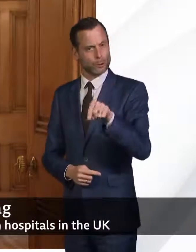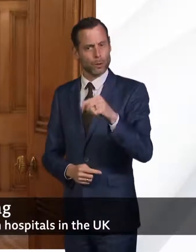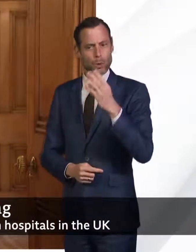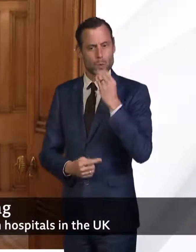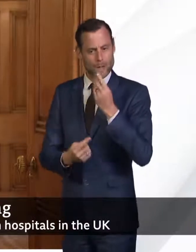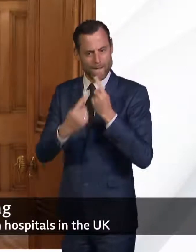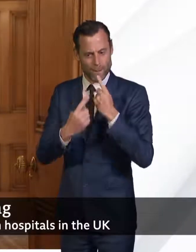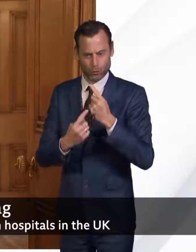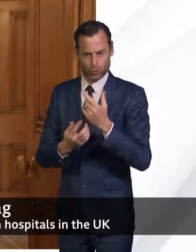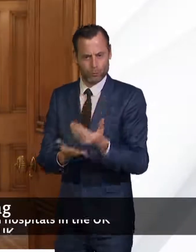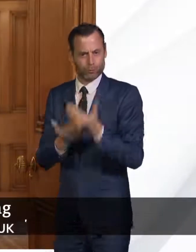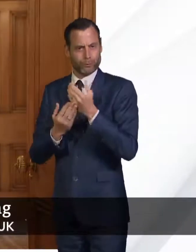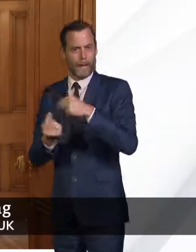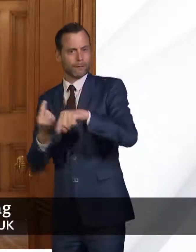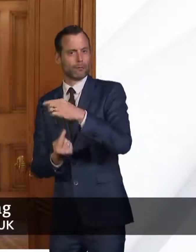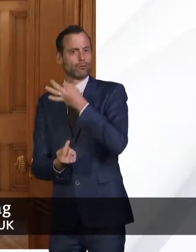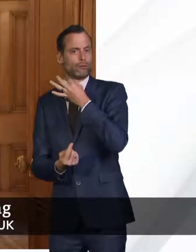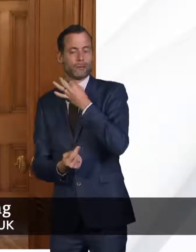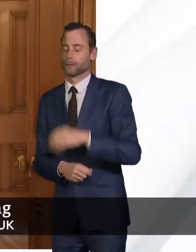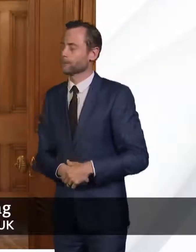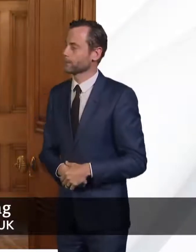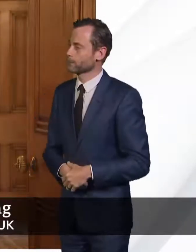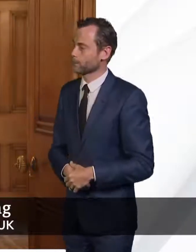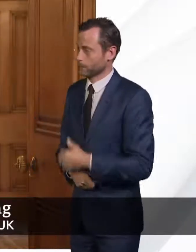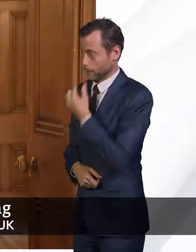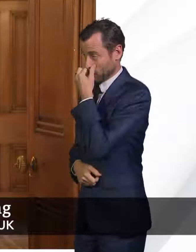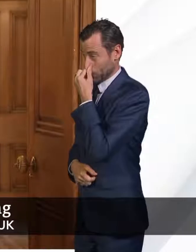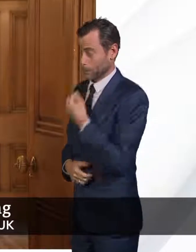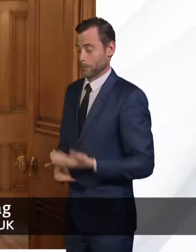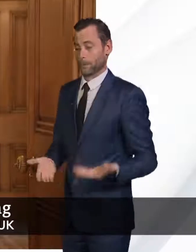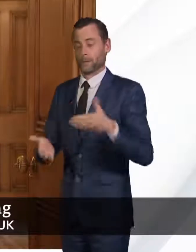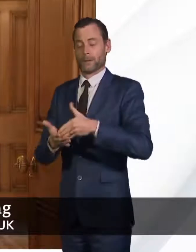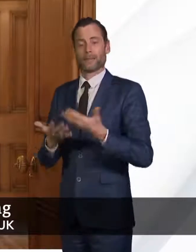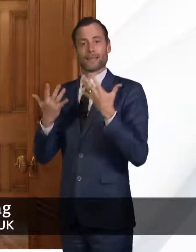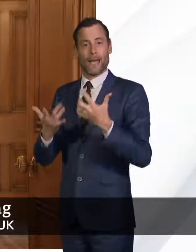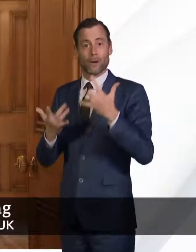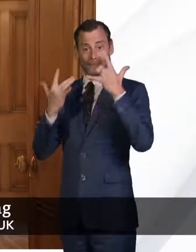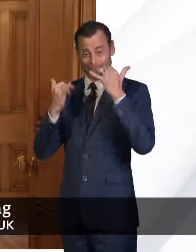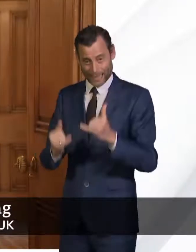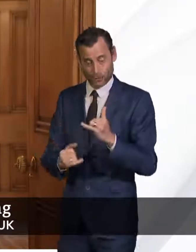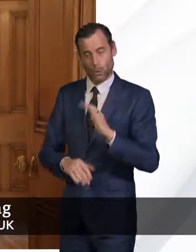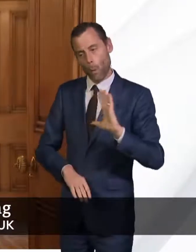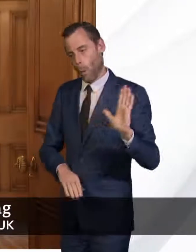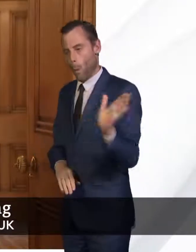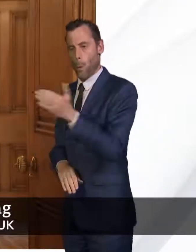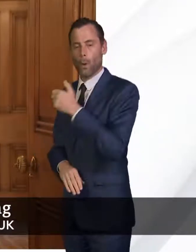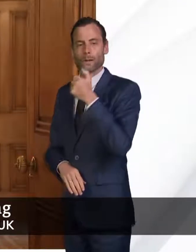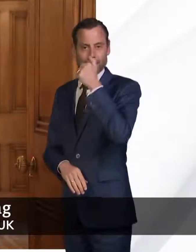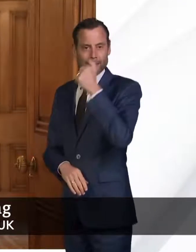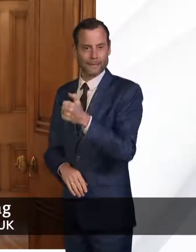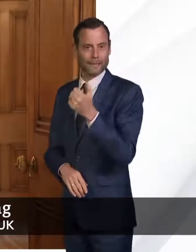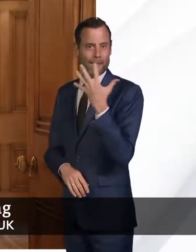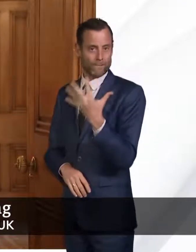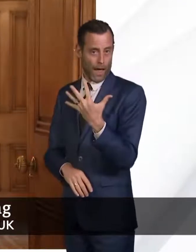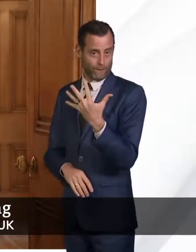still. So from now, we're making testing available to all over 65s and their households